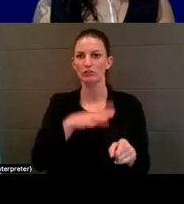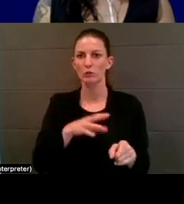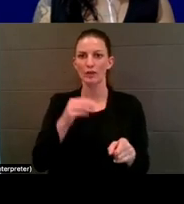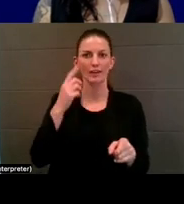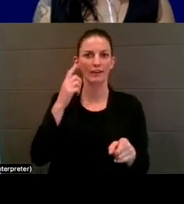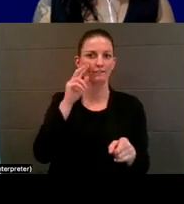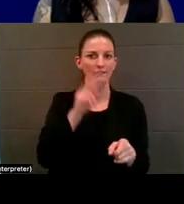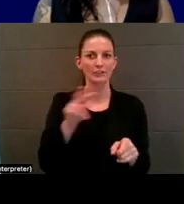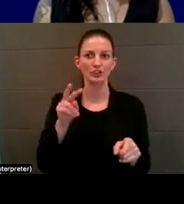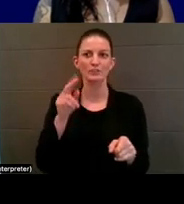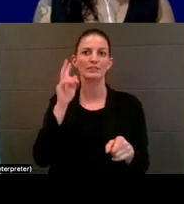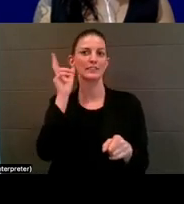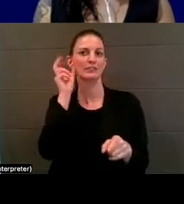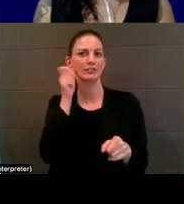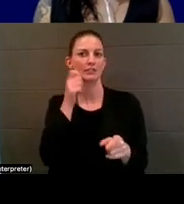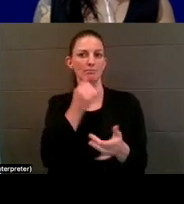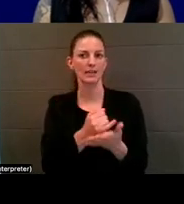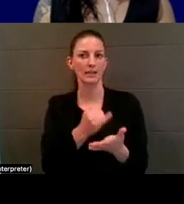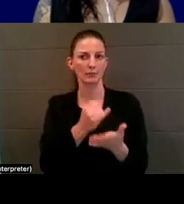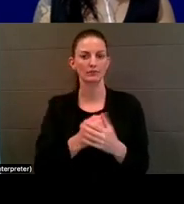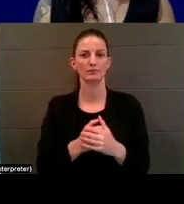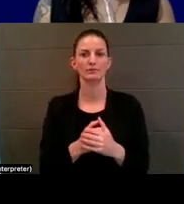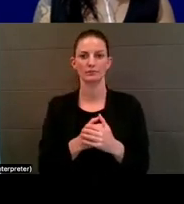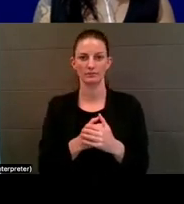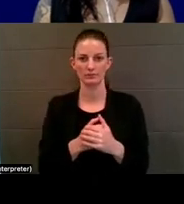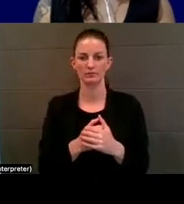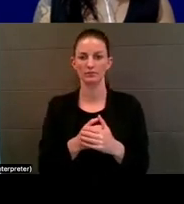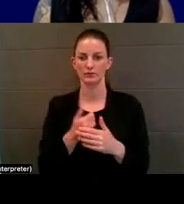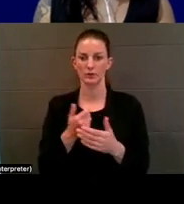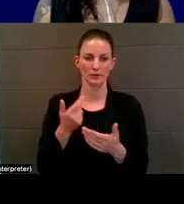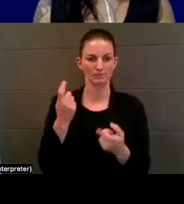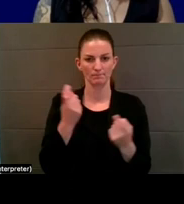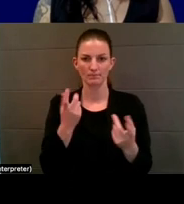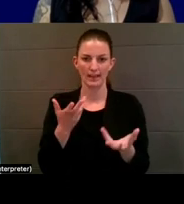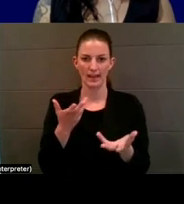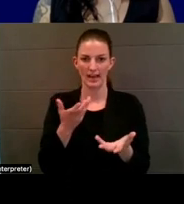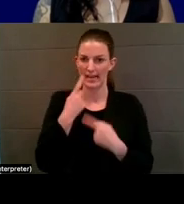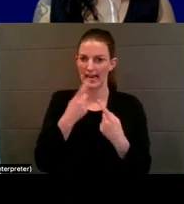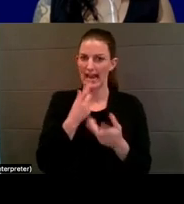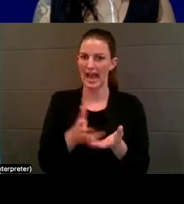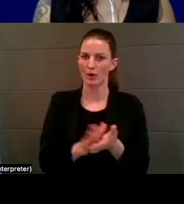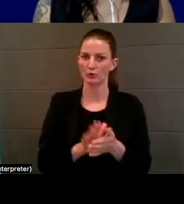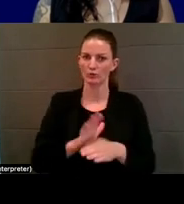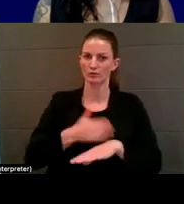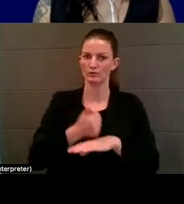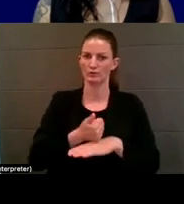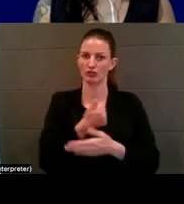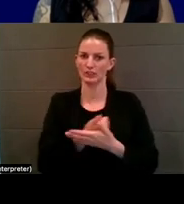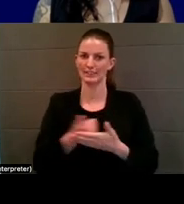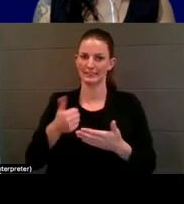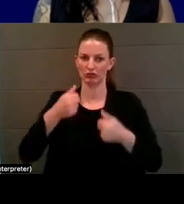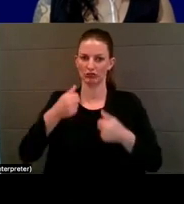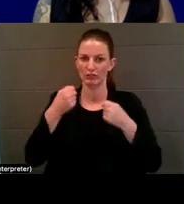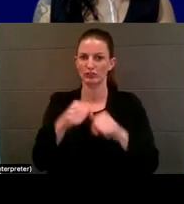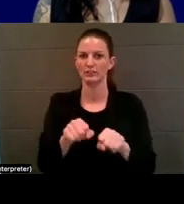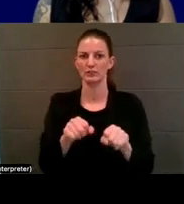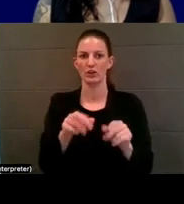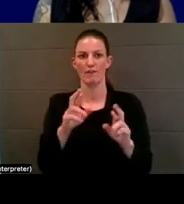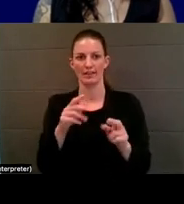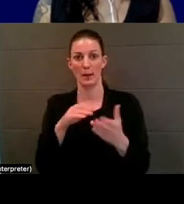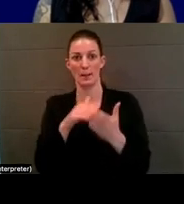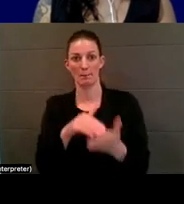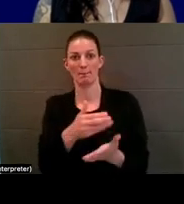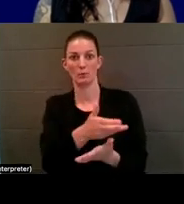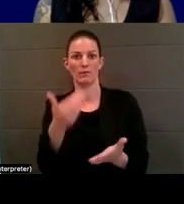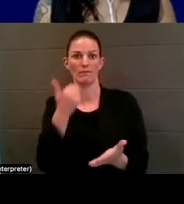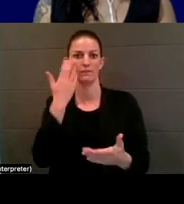on creating routines and some strategies to hopefully help the audience. I'm aware